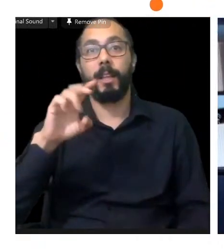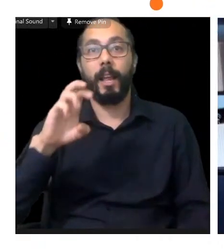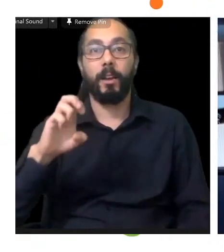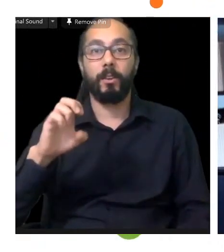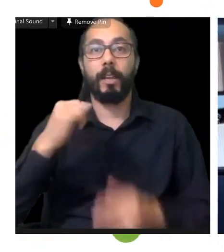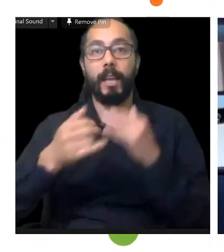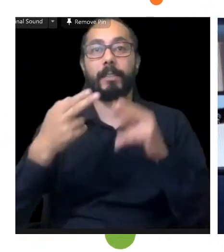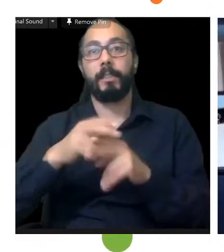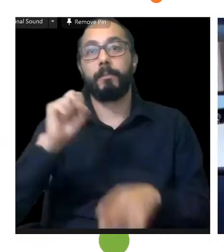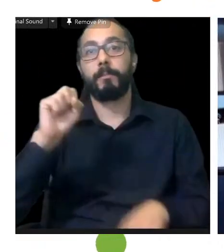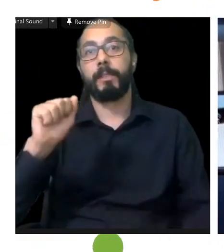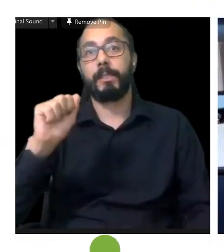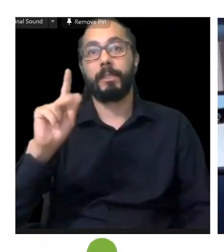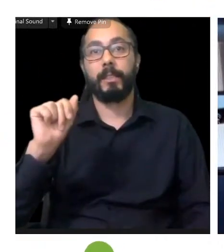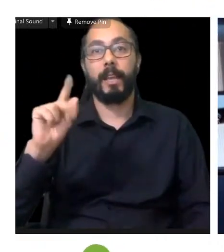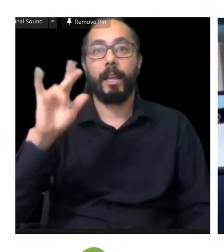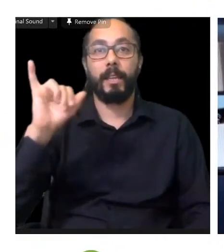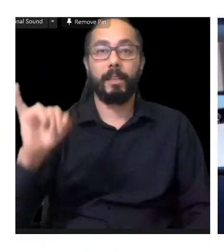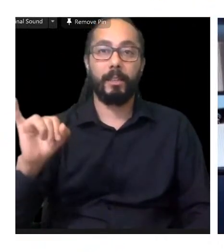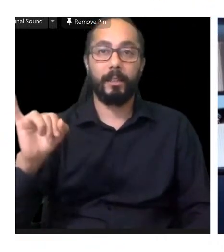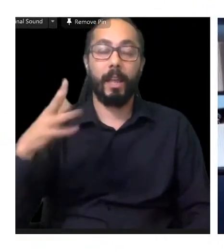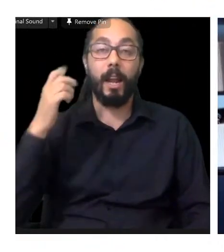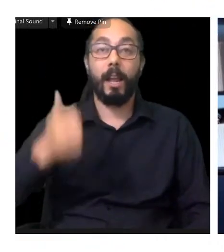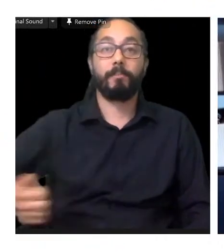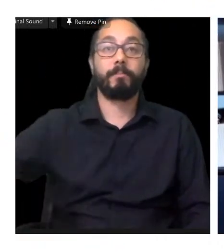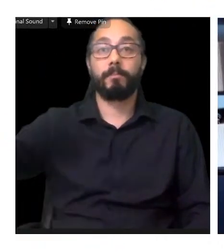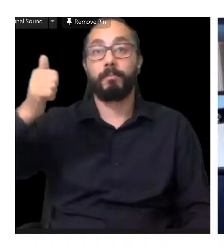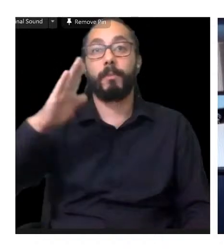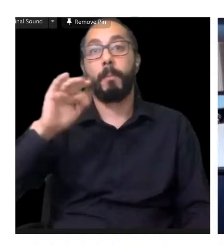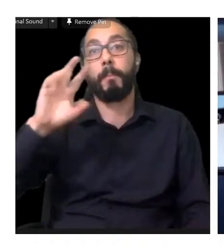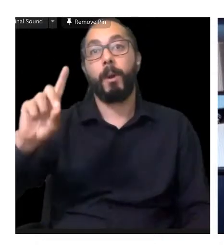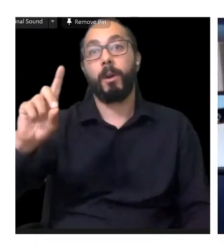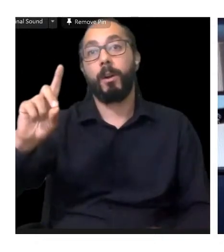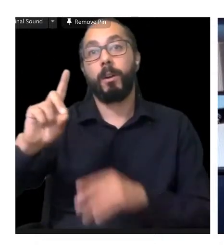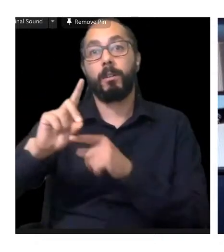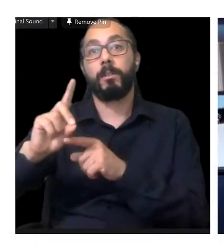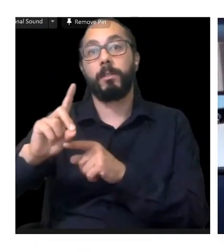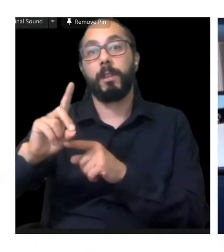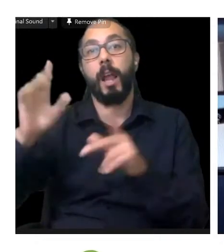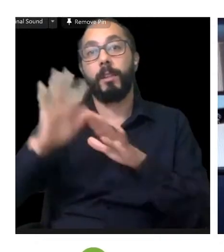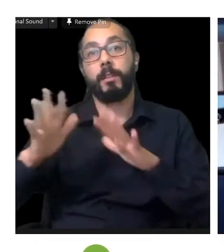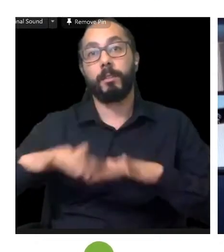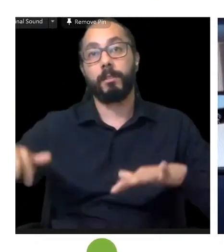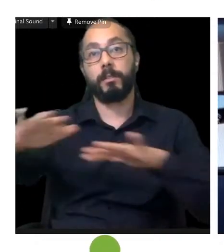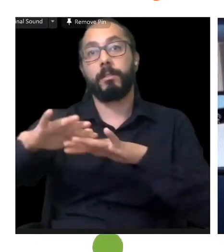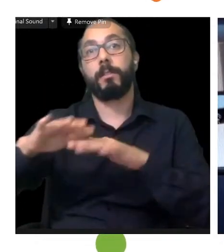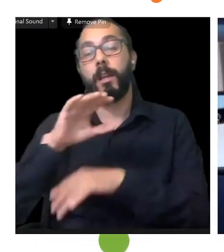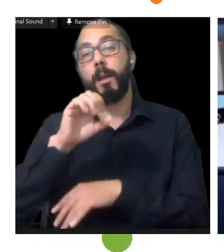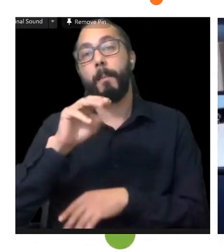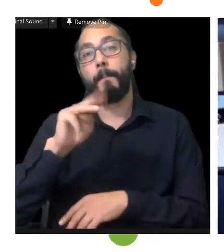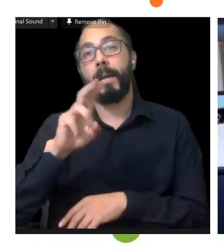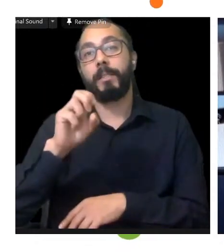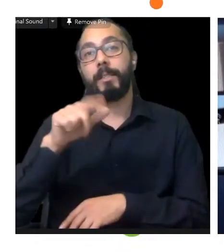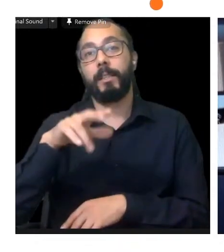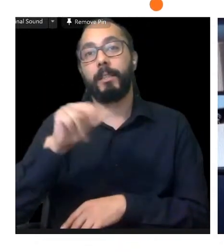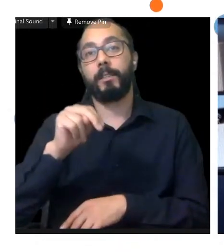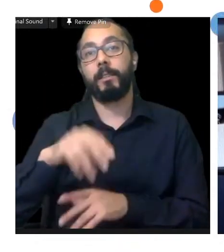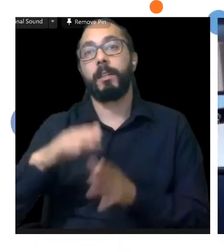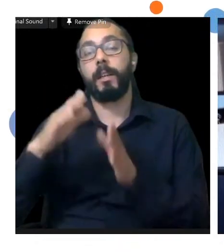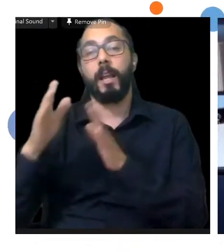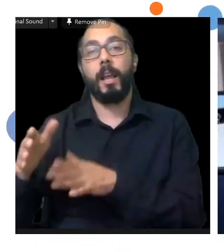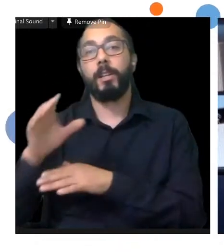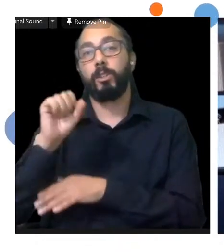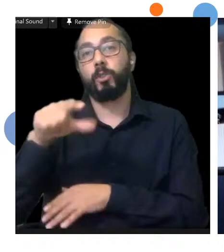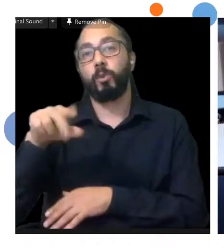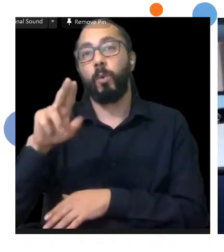of Bard on the Beach, which is located in Vancouver on the unceded traditional territories of the Musqueam, the Squamish, and the Tsleil-Waututh Youth Nations.